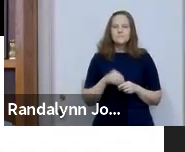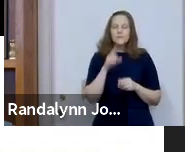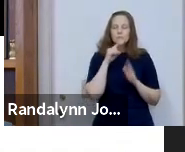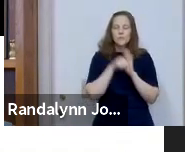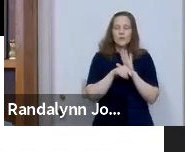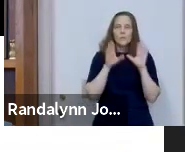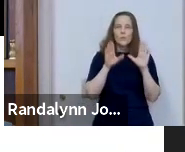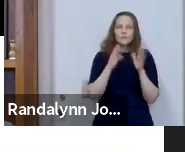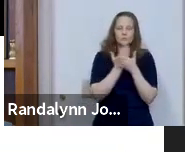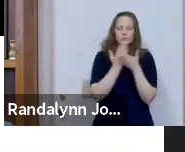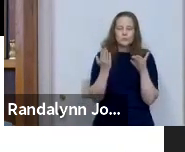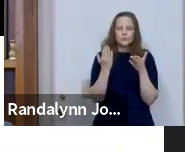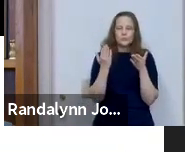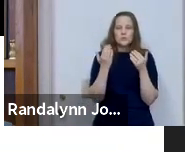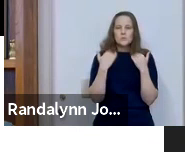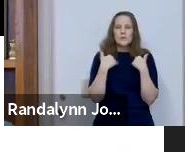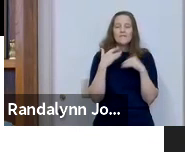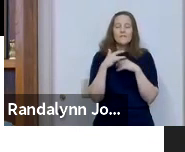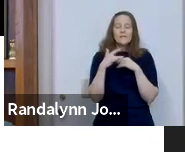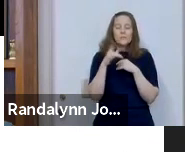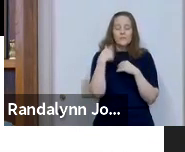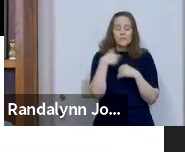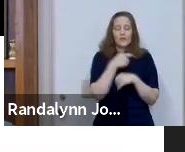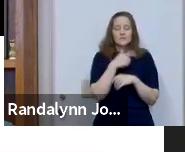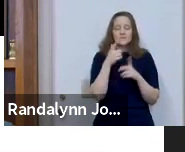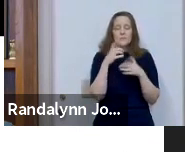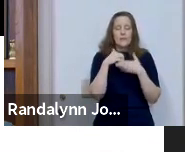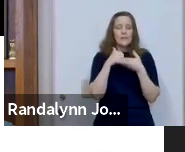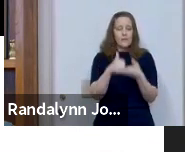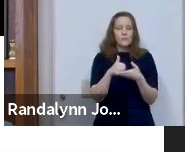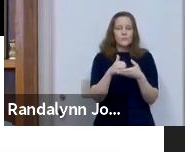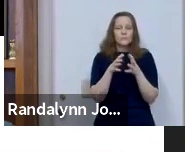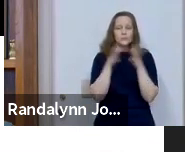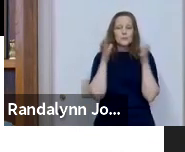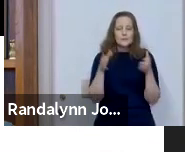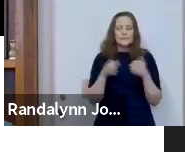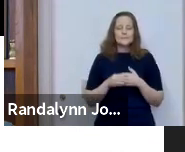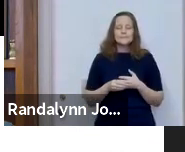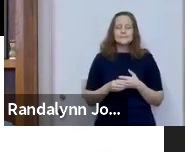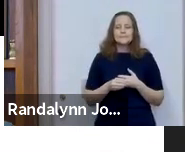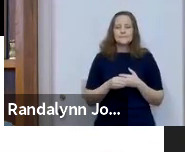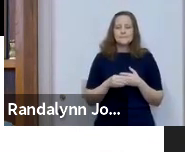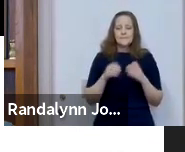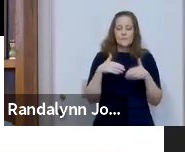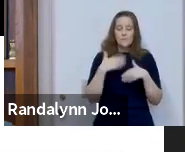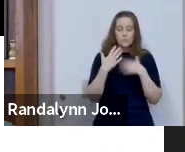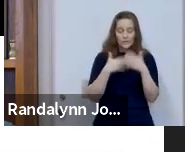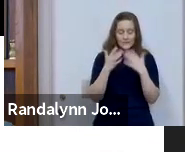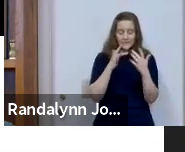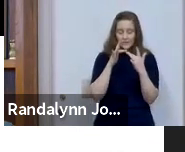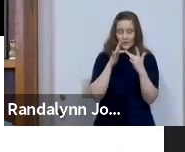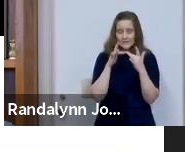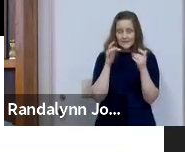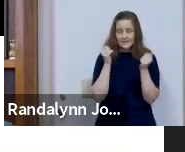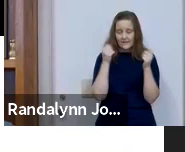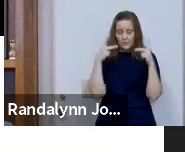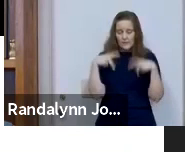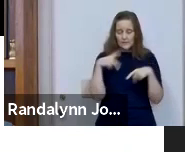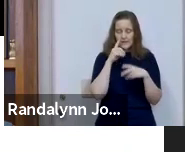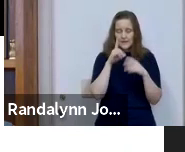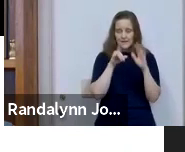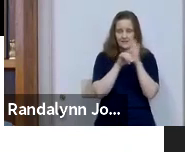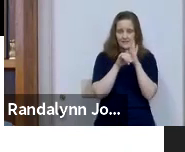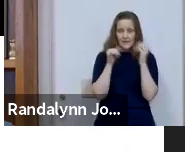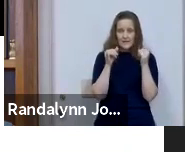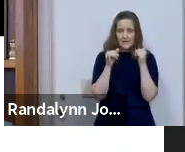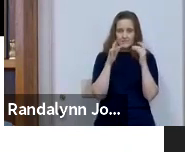wonderful tool that we are going to have available to us that will help greatly in the process of contact tracing for COVID and identifying those close